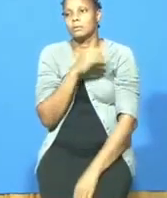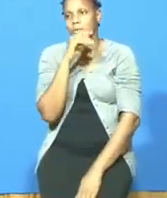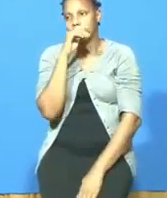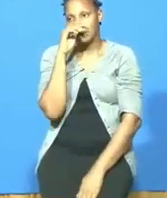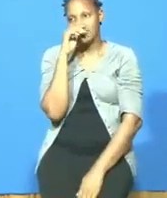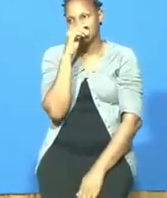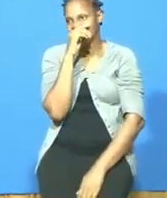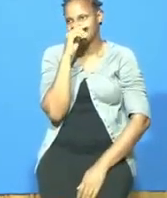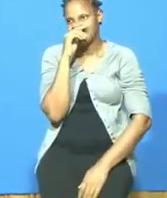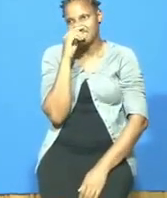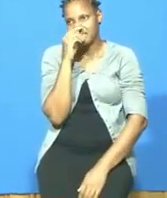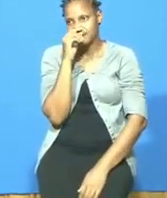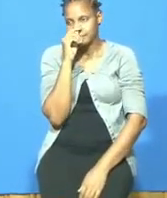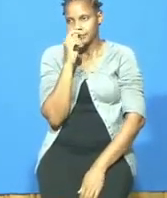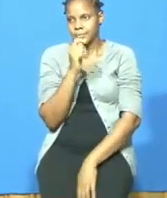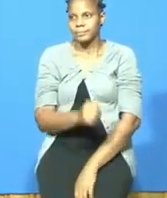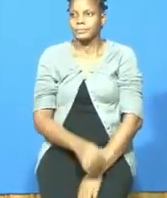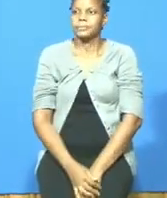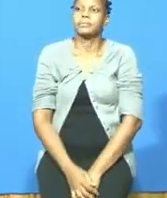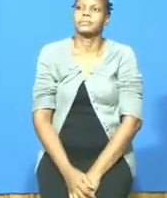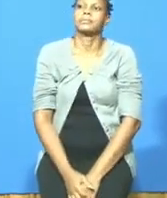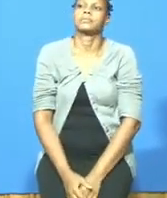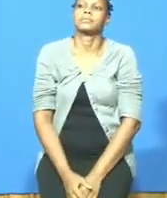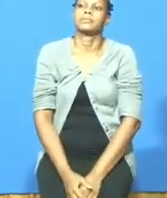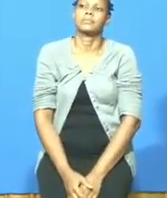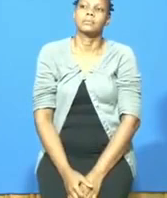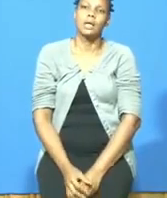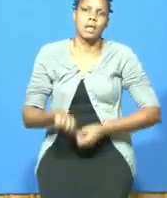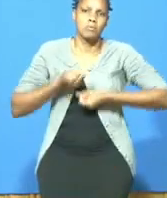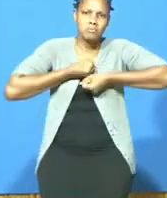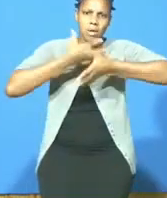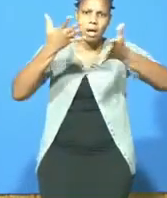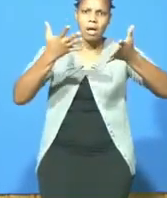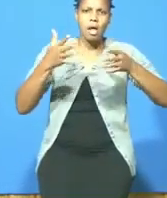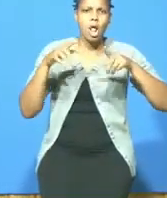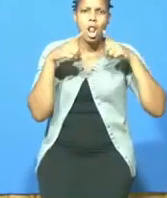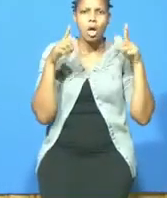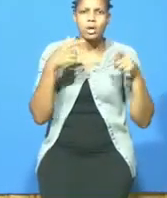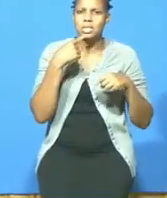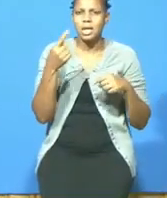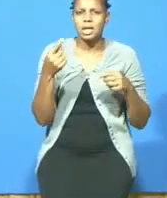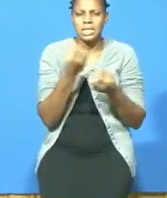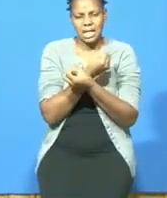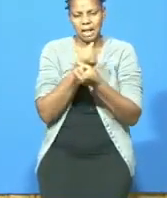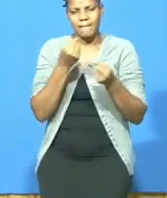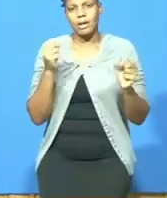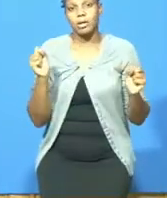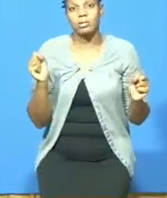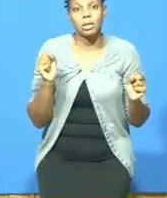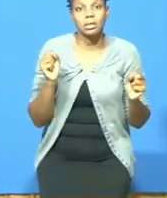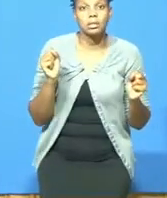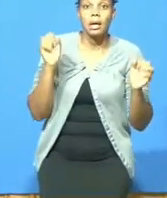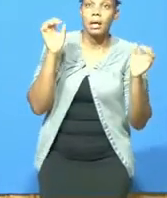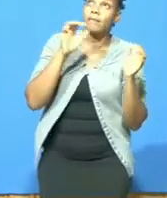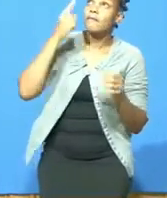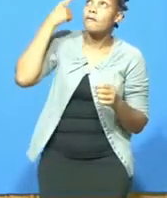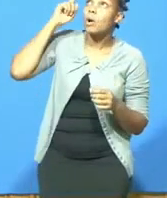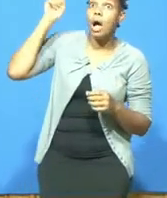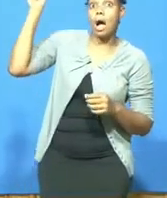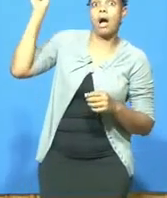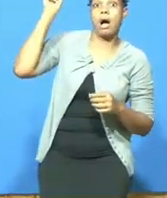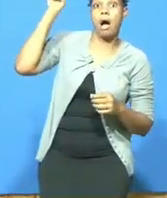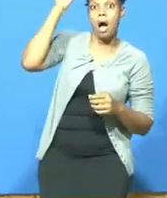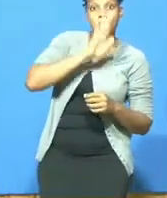voice, saying, salvation belongs to our God who sits on the